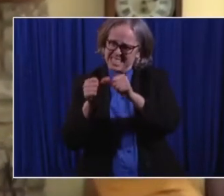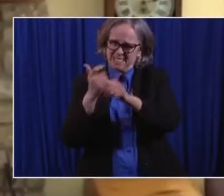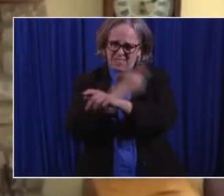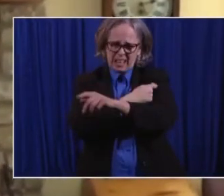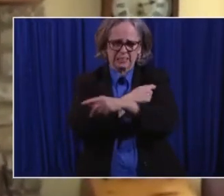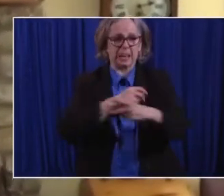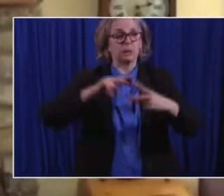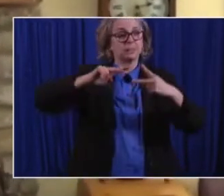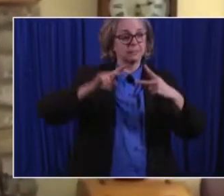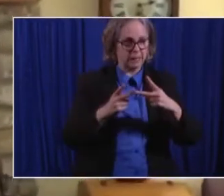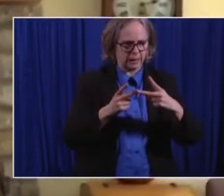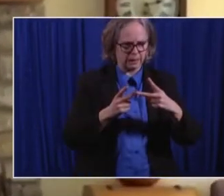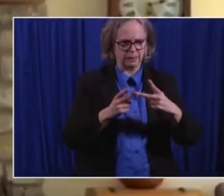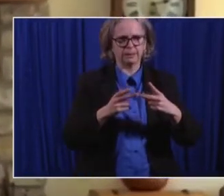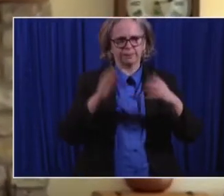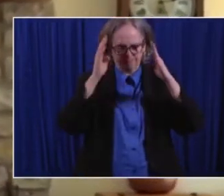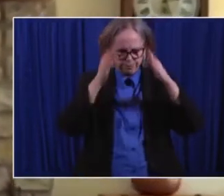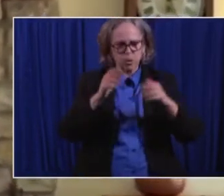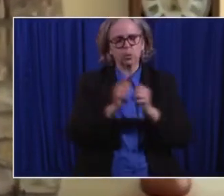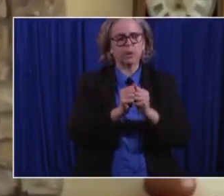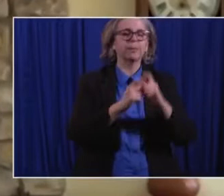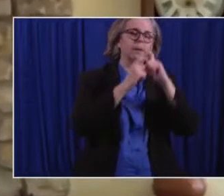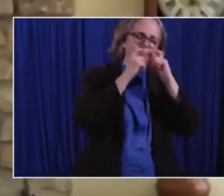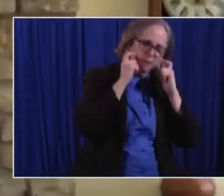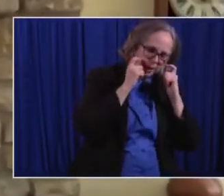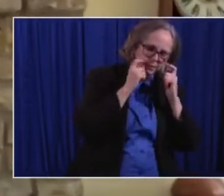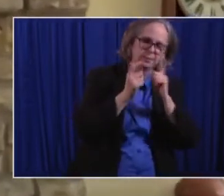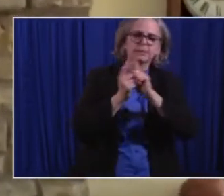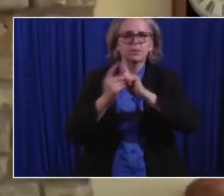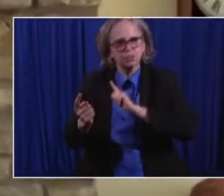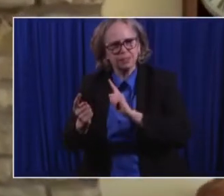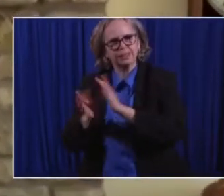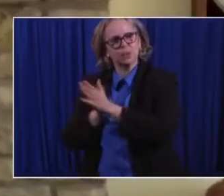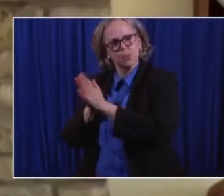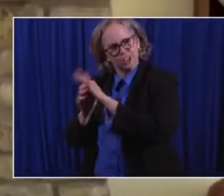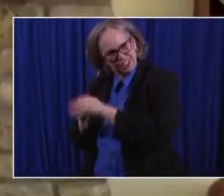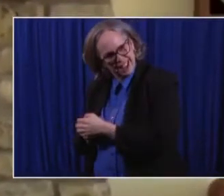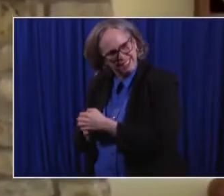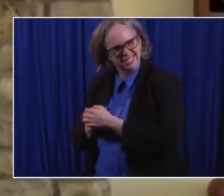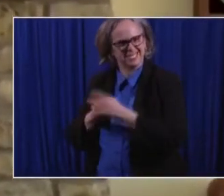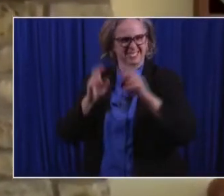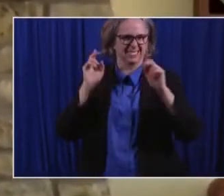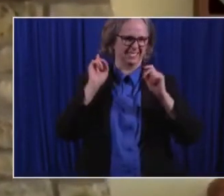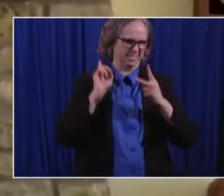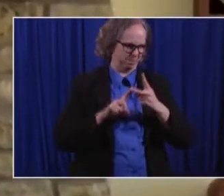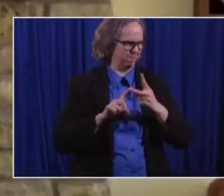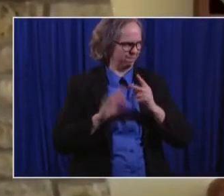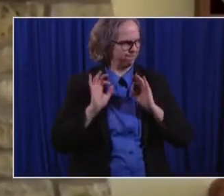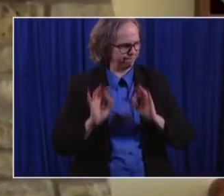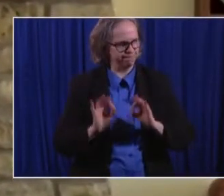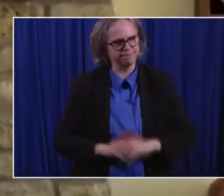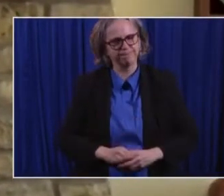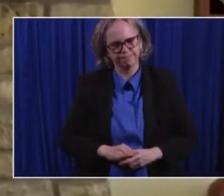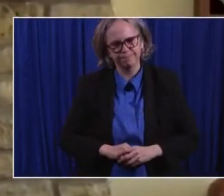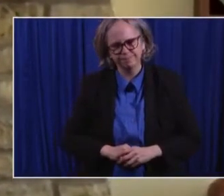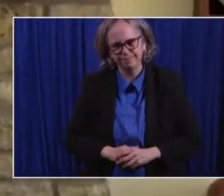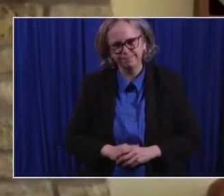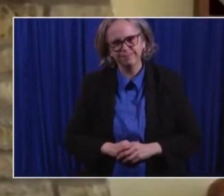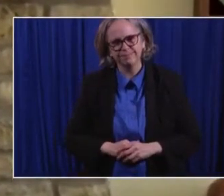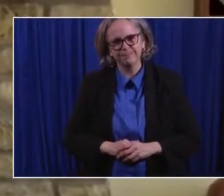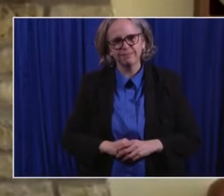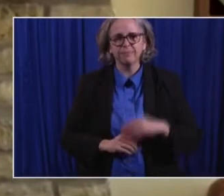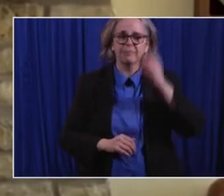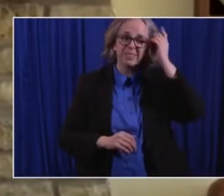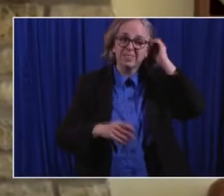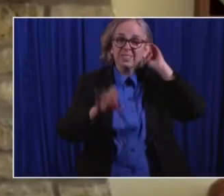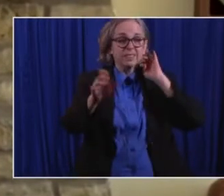to get vaccinations. And I would say that if you have someone in your life or a neighbor who has